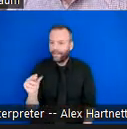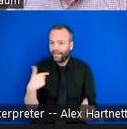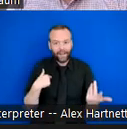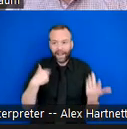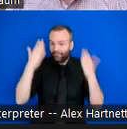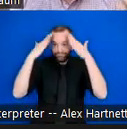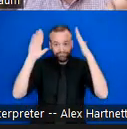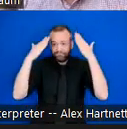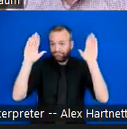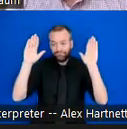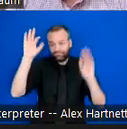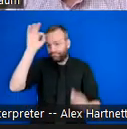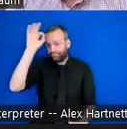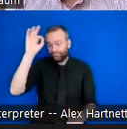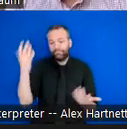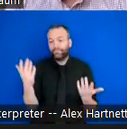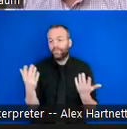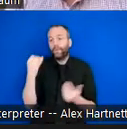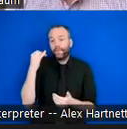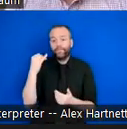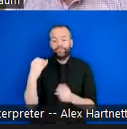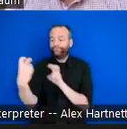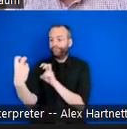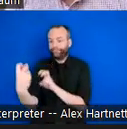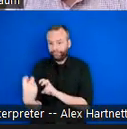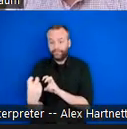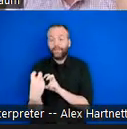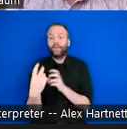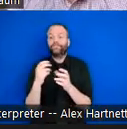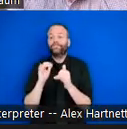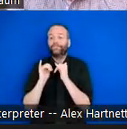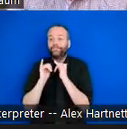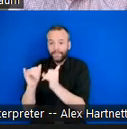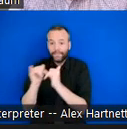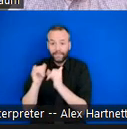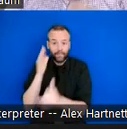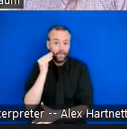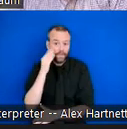those peer supports with the lived experience is very powerful.